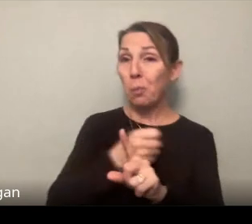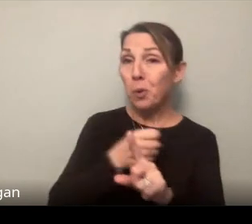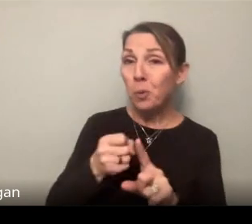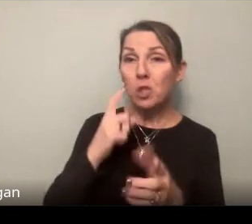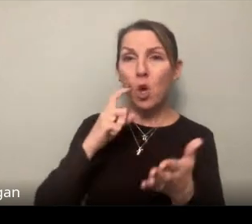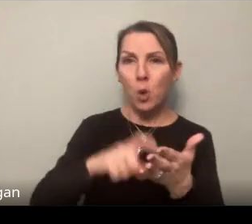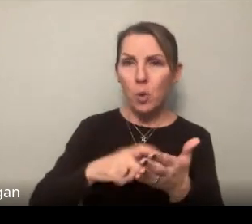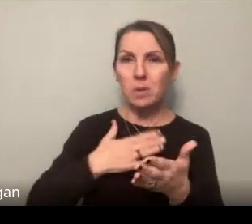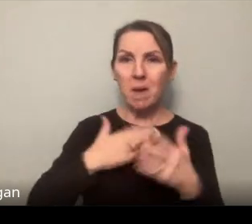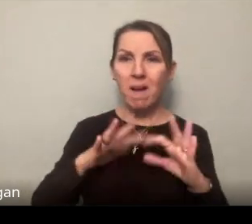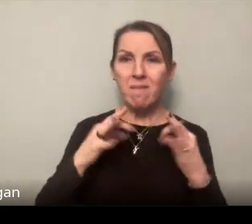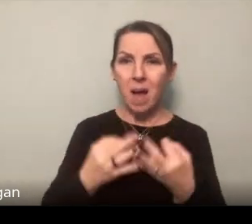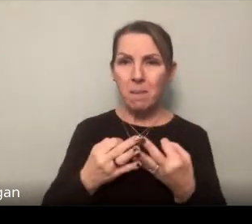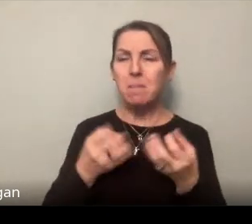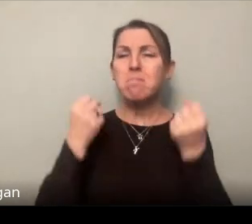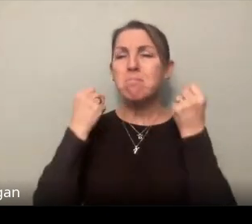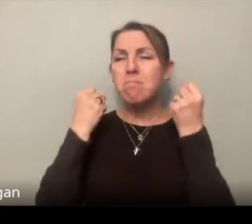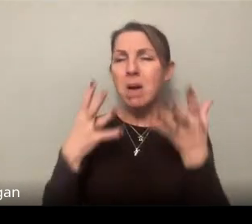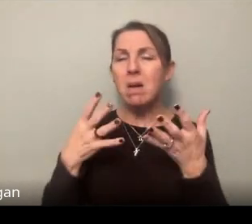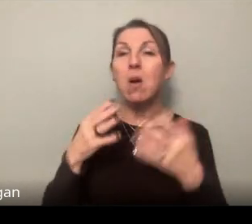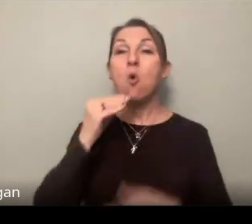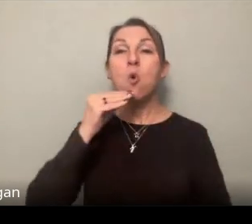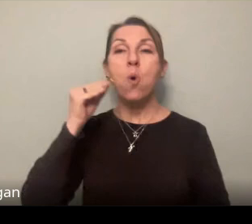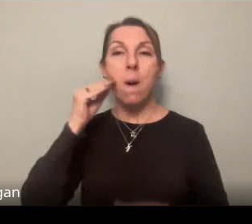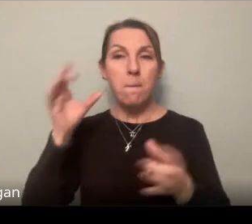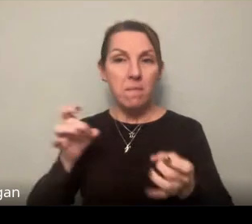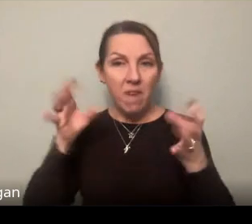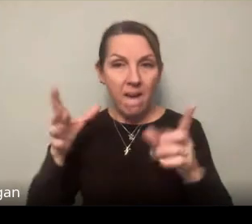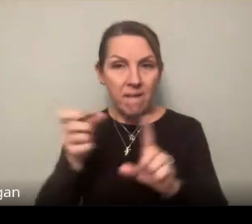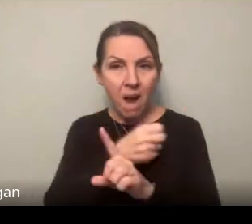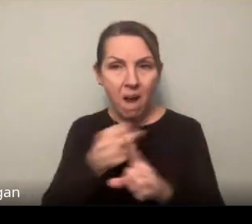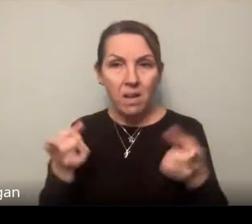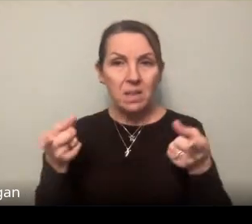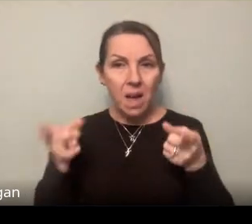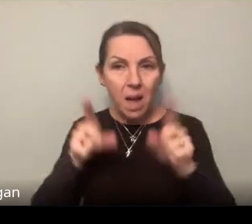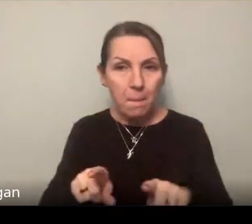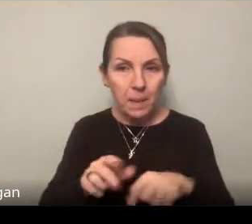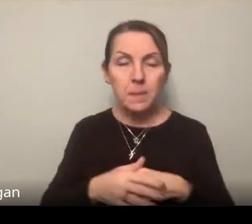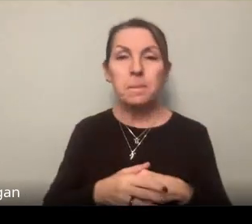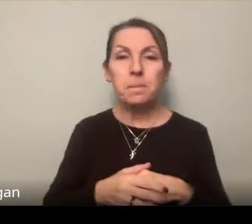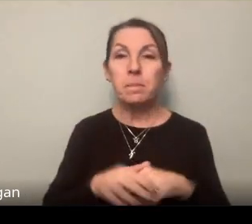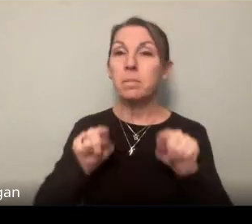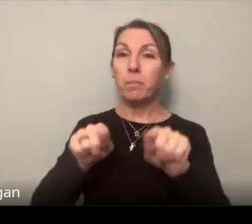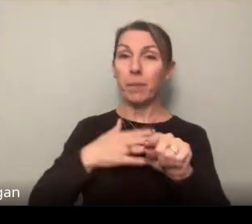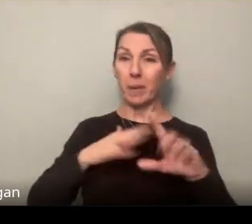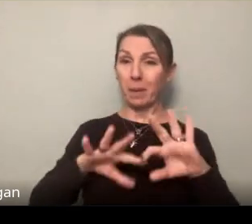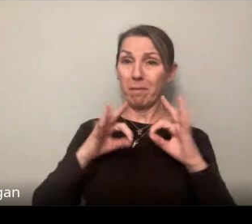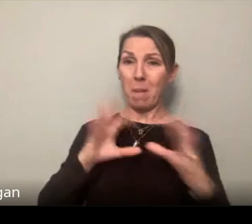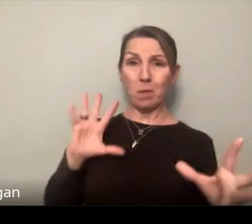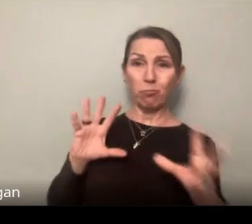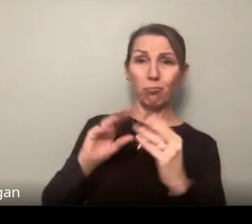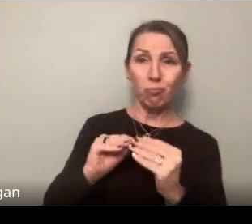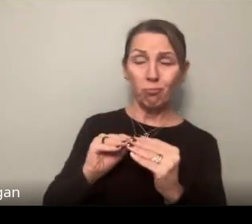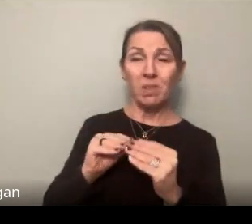noticed that in my family, there was a lot of domestic violence that had happened throughout my family. And I felt